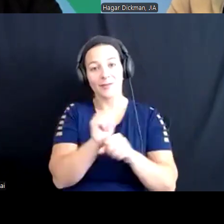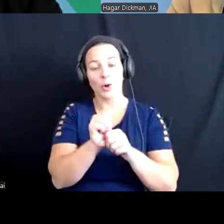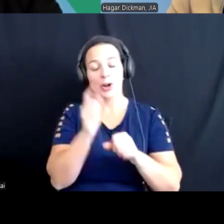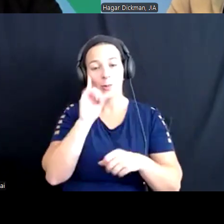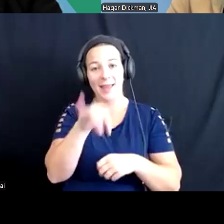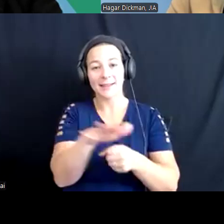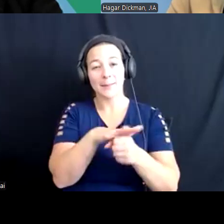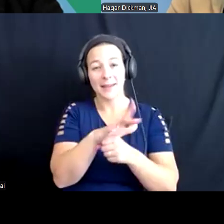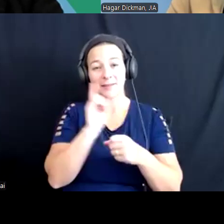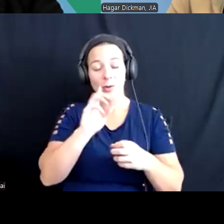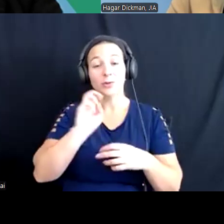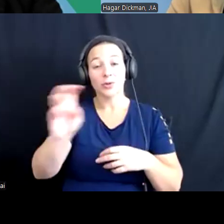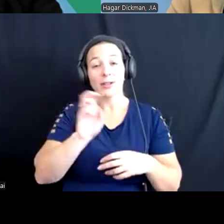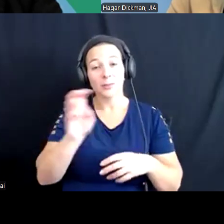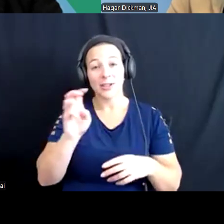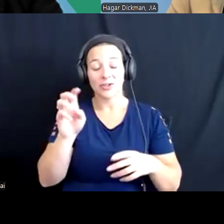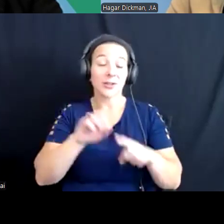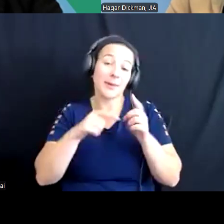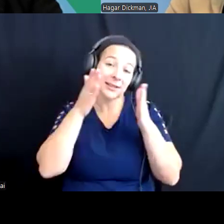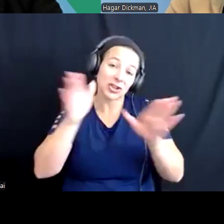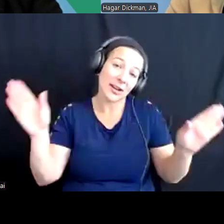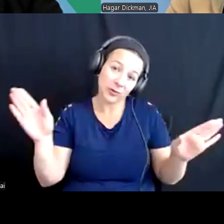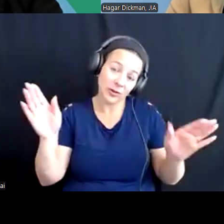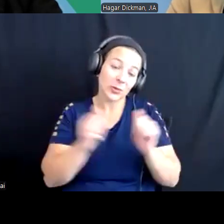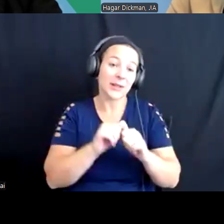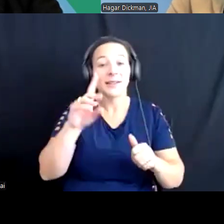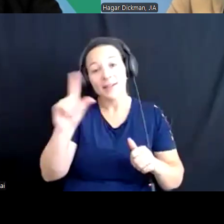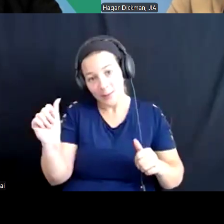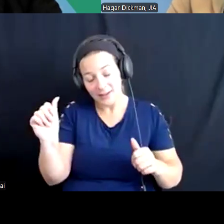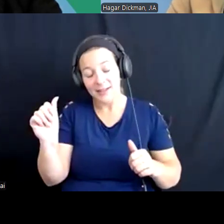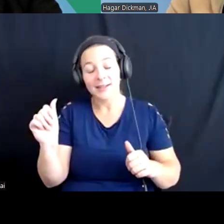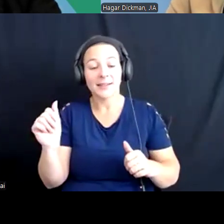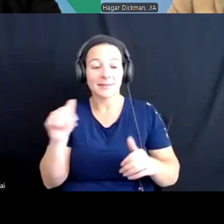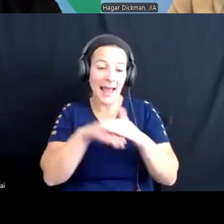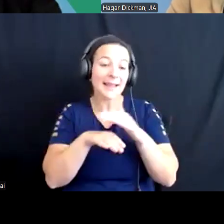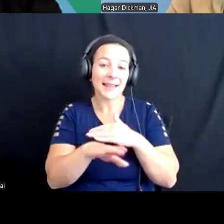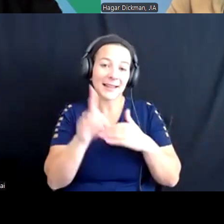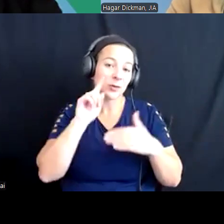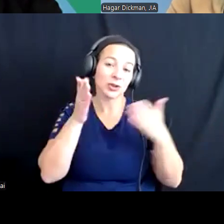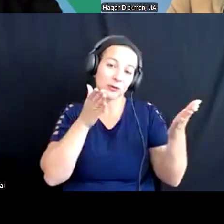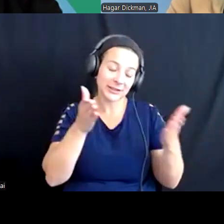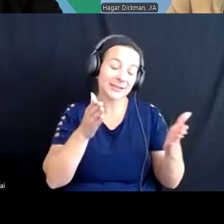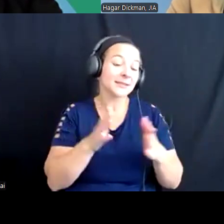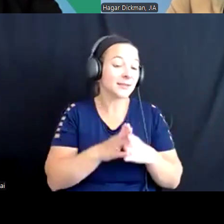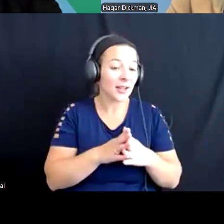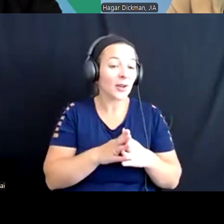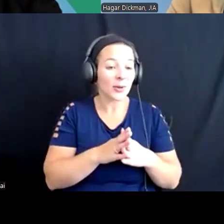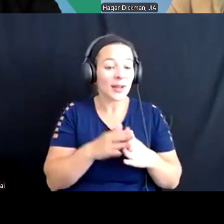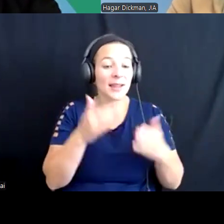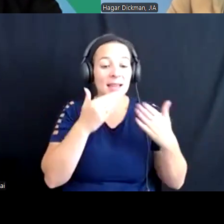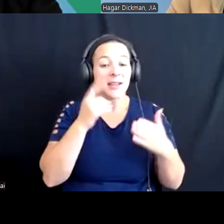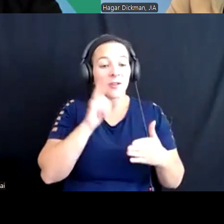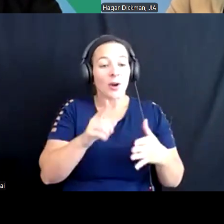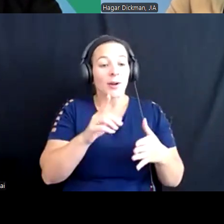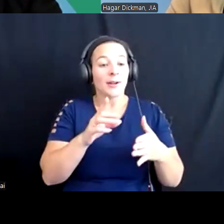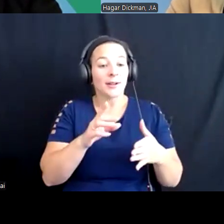around transportation, but just in general on disability access and services. And thank you for